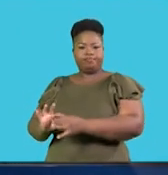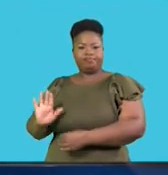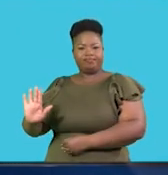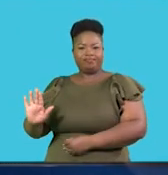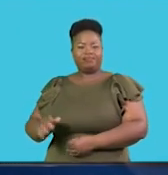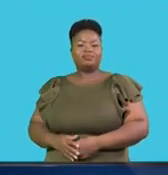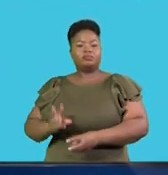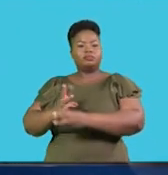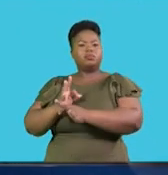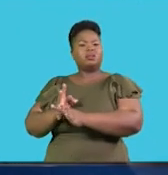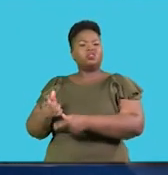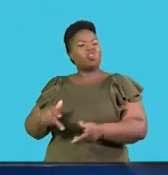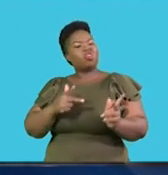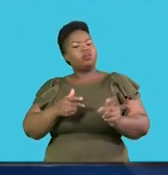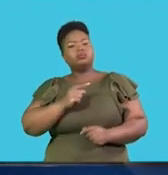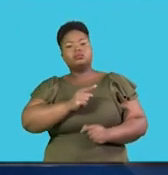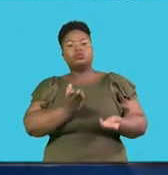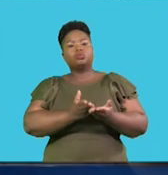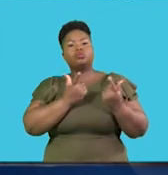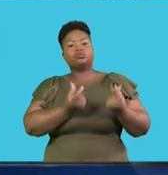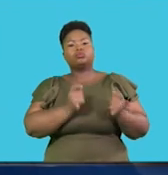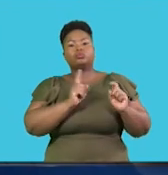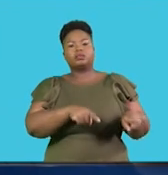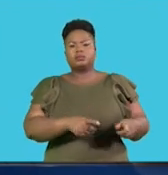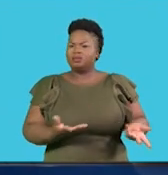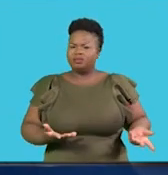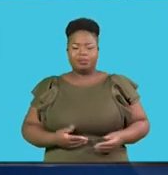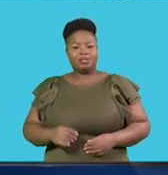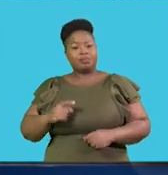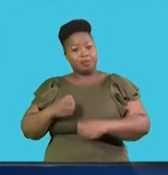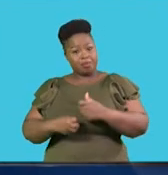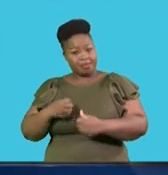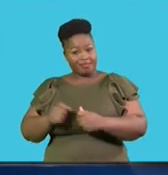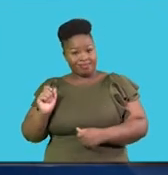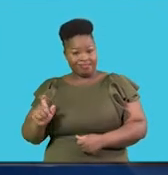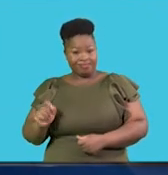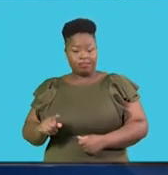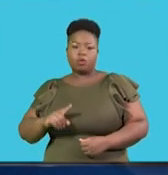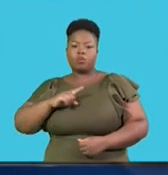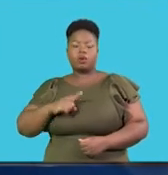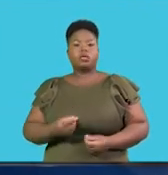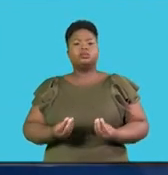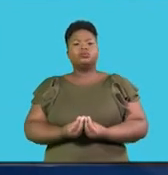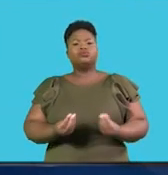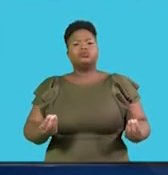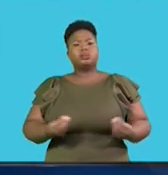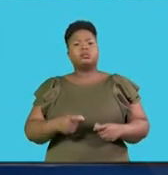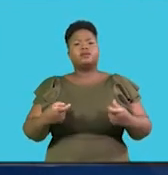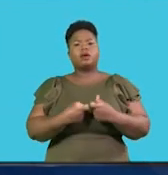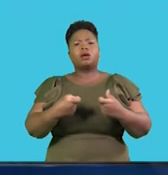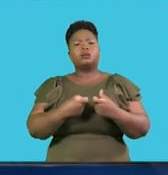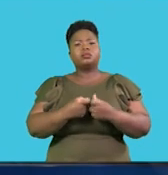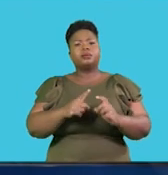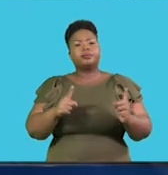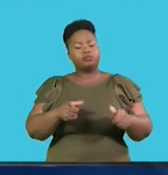And parents have left that to schools, and we have problems of that, because now these kids were fighting in school, but we're able to quell the